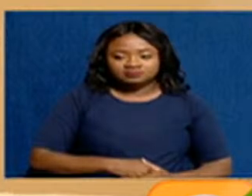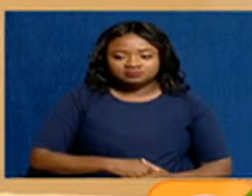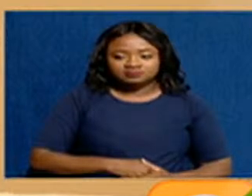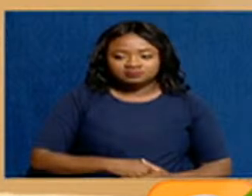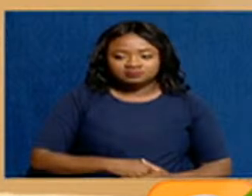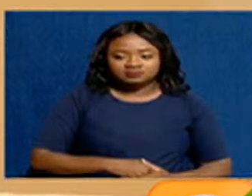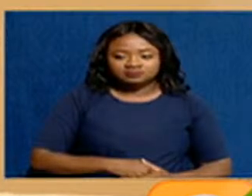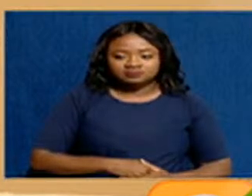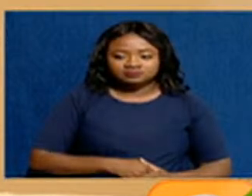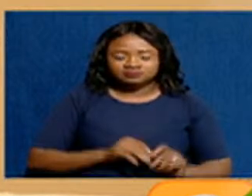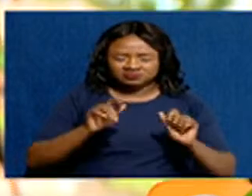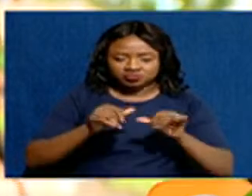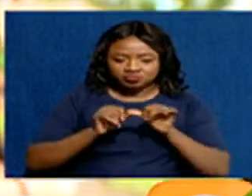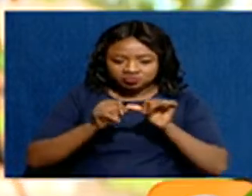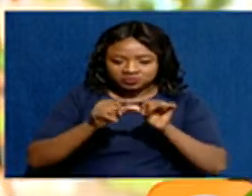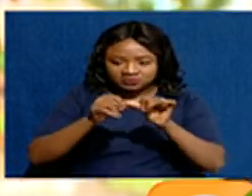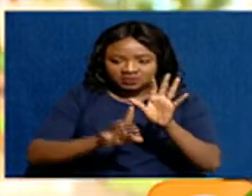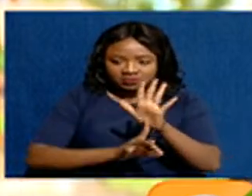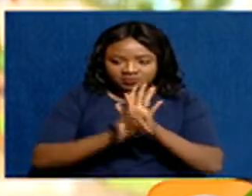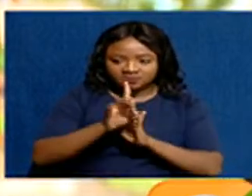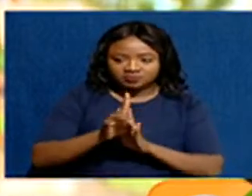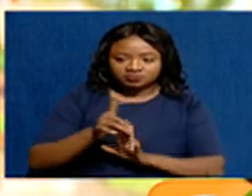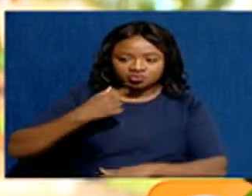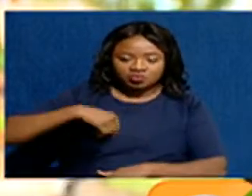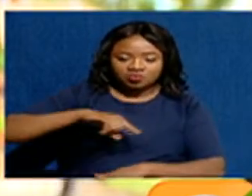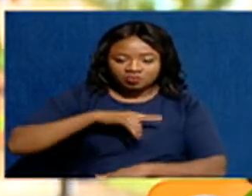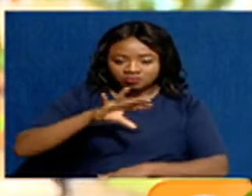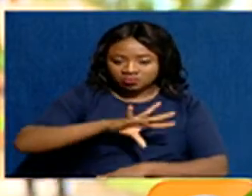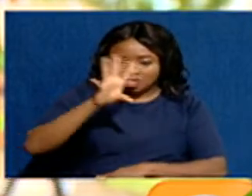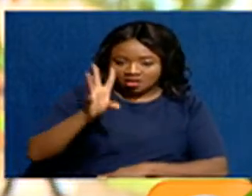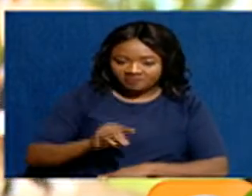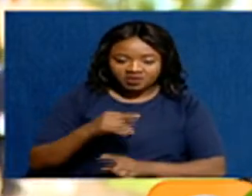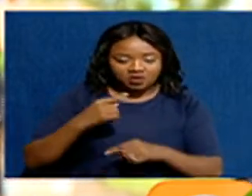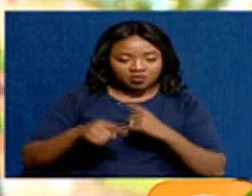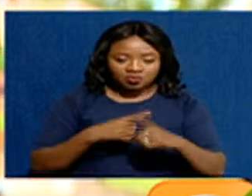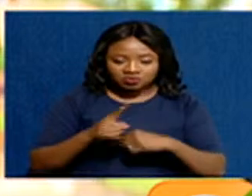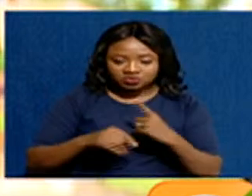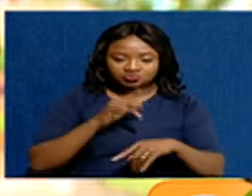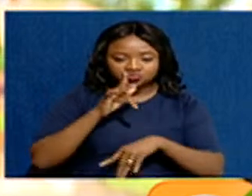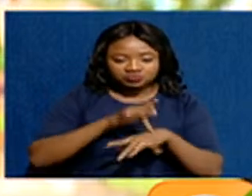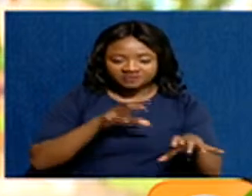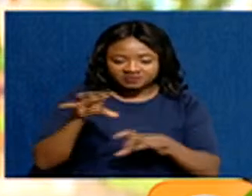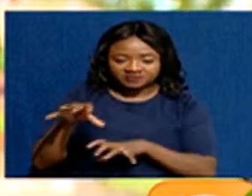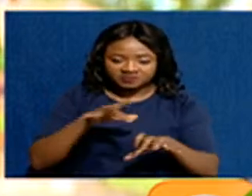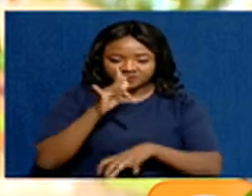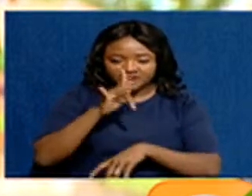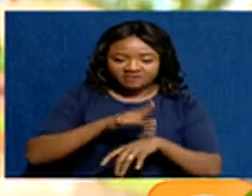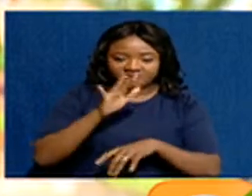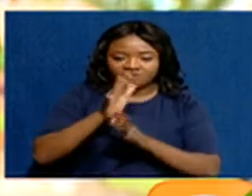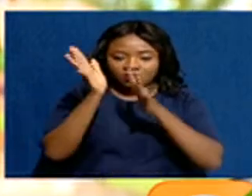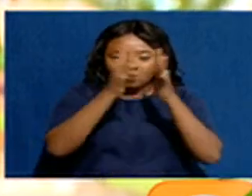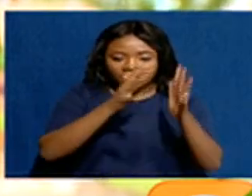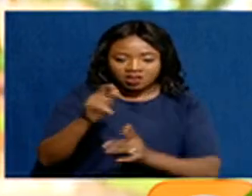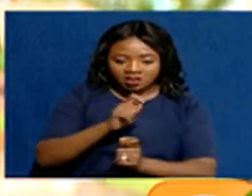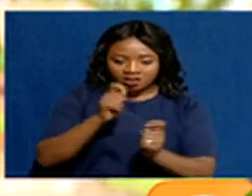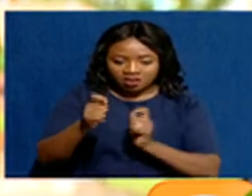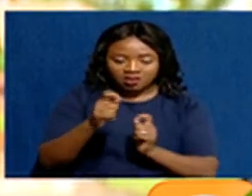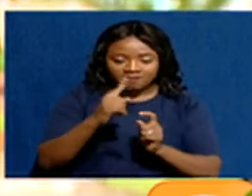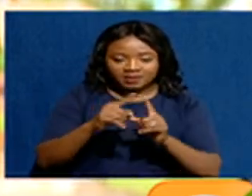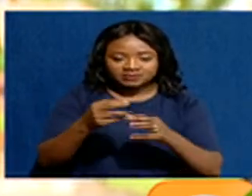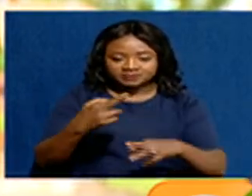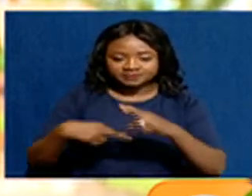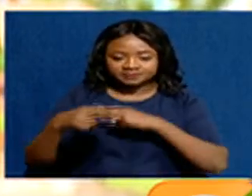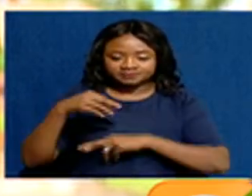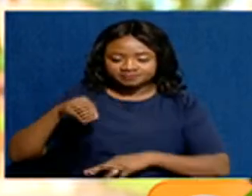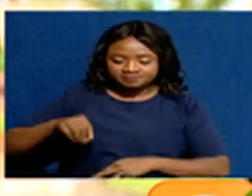the sustainable development. As Africa continues to bear the brunt of climate change, a review of its fertilizer and soil